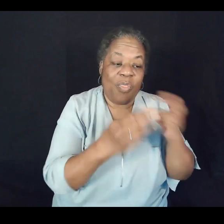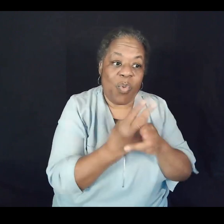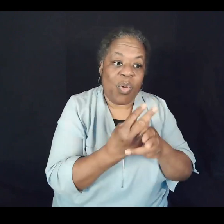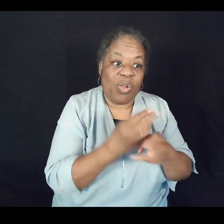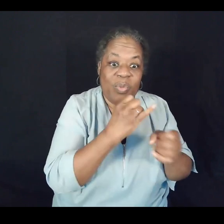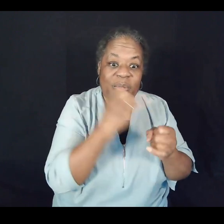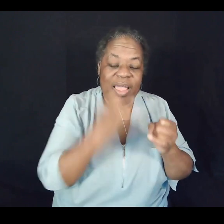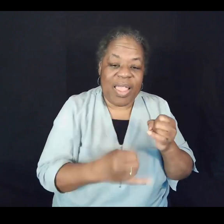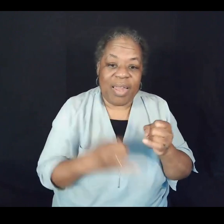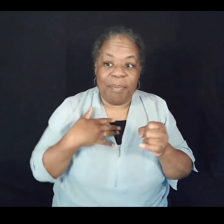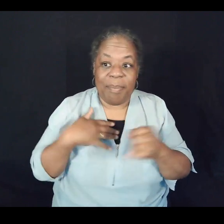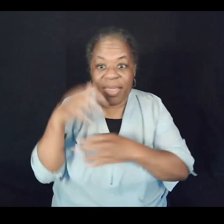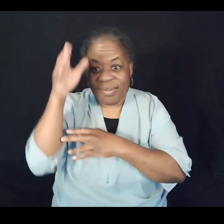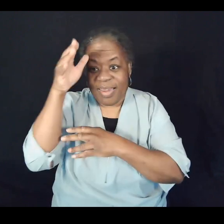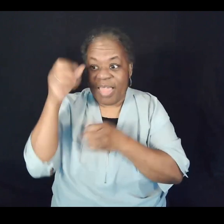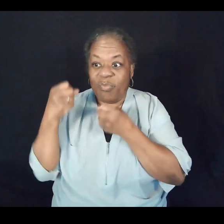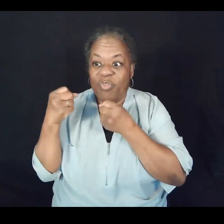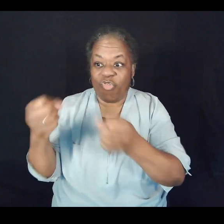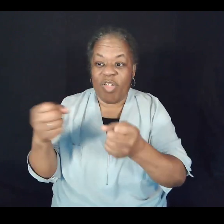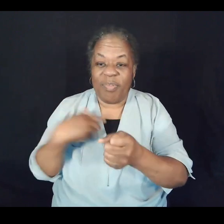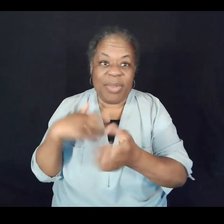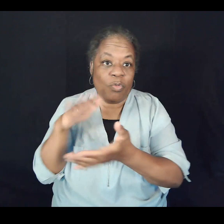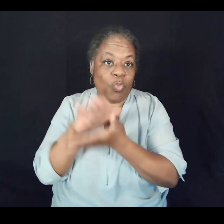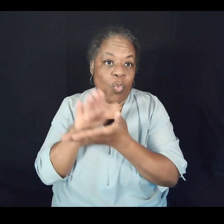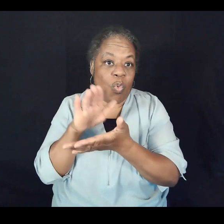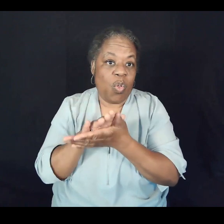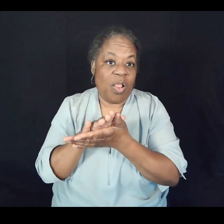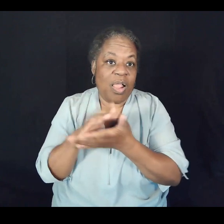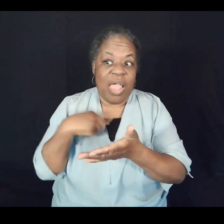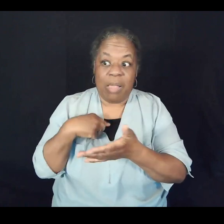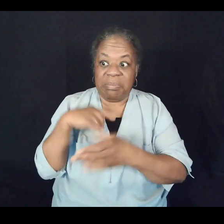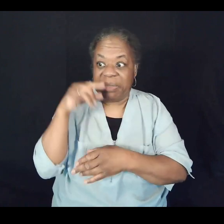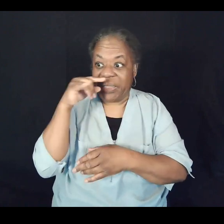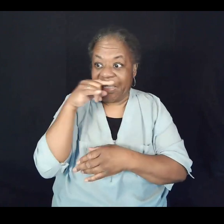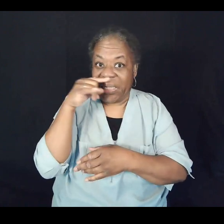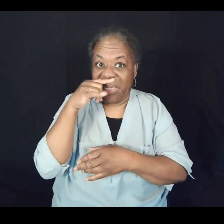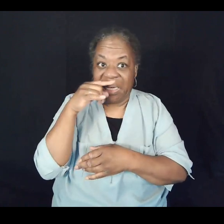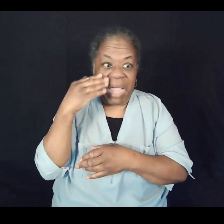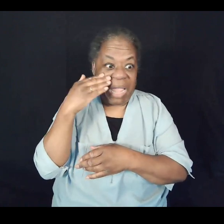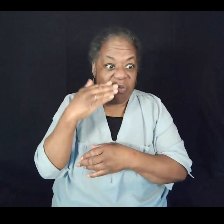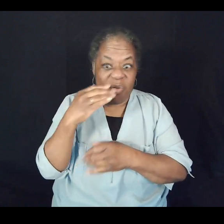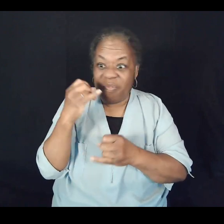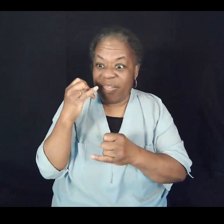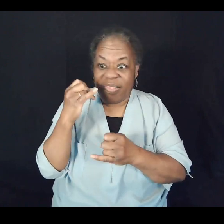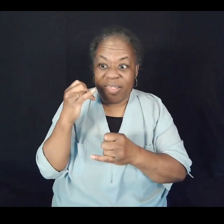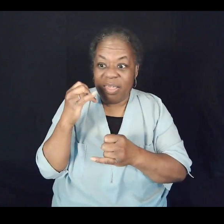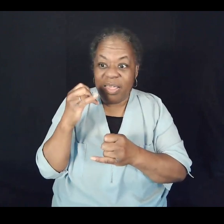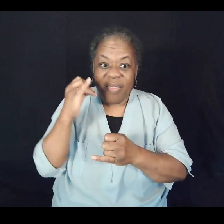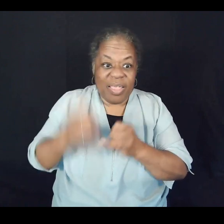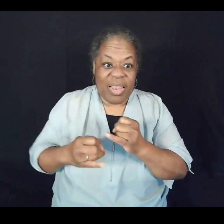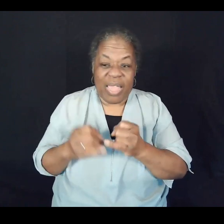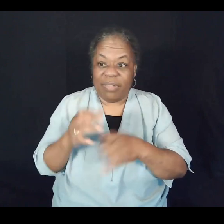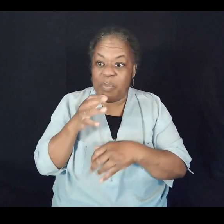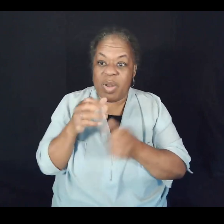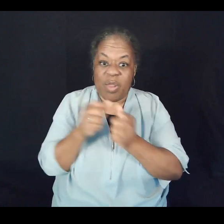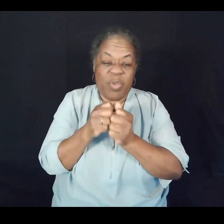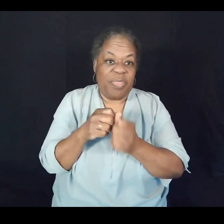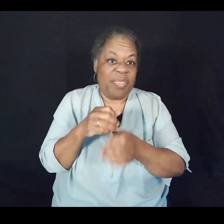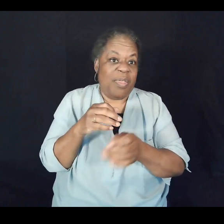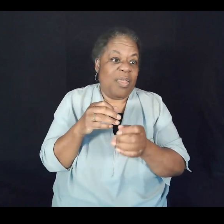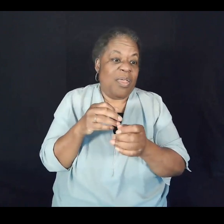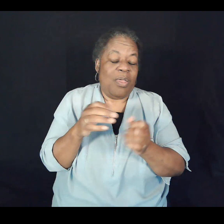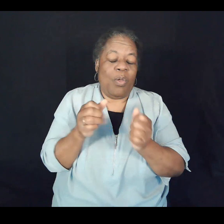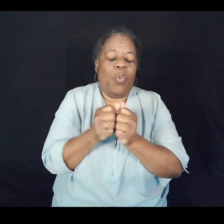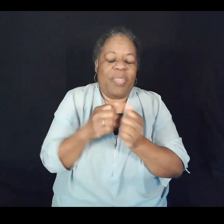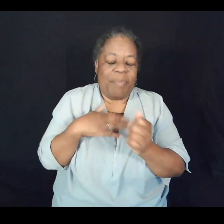school. And in my kid brain, I didn't know if that was the last morning that I had with my mother and my sister and my